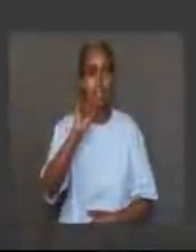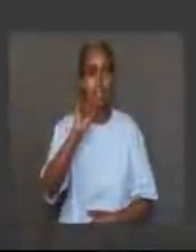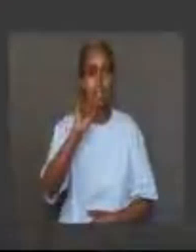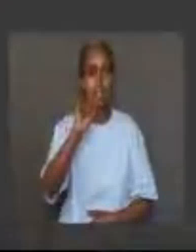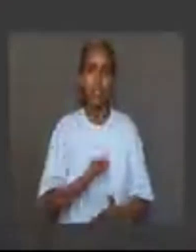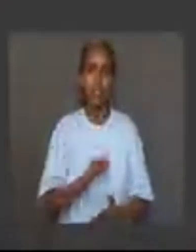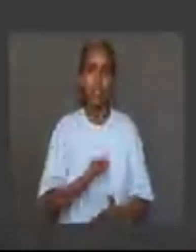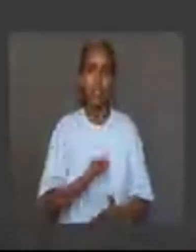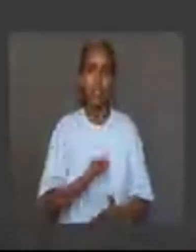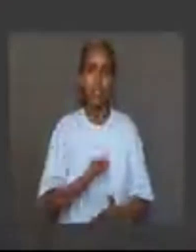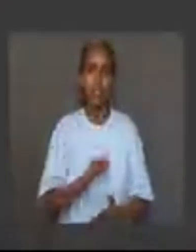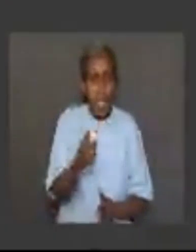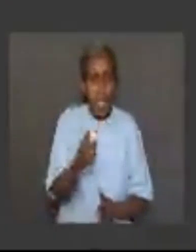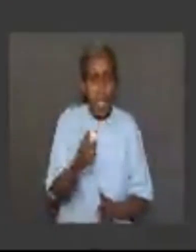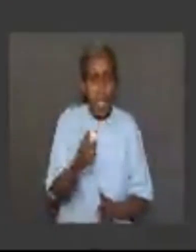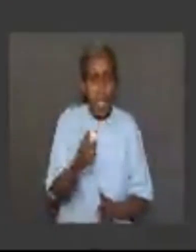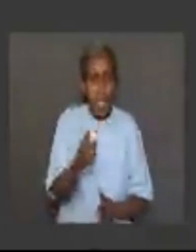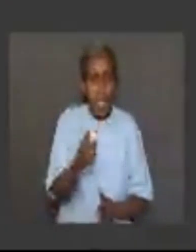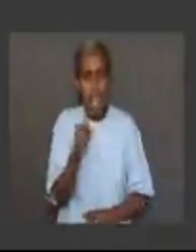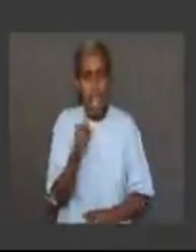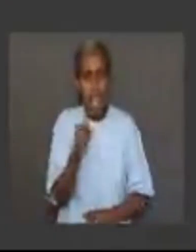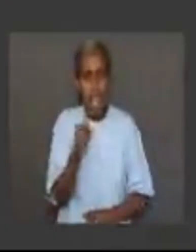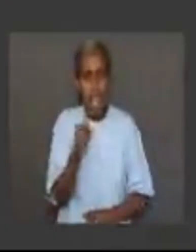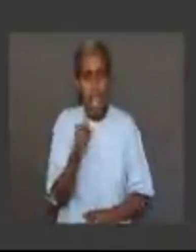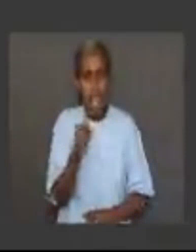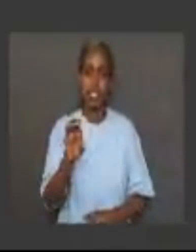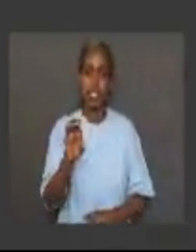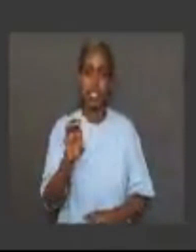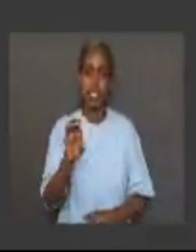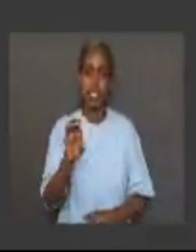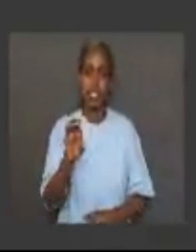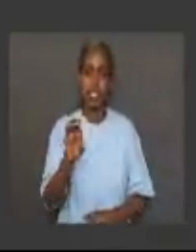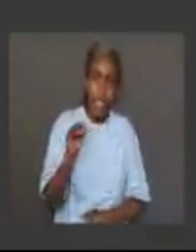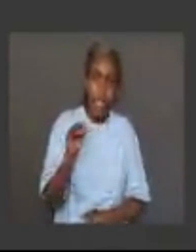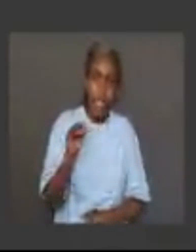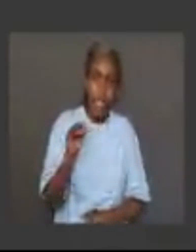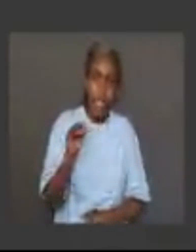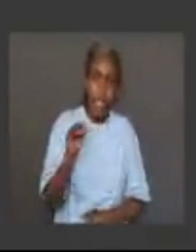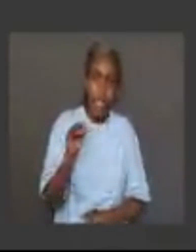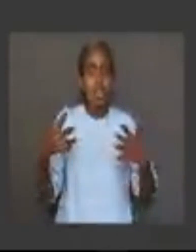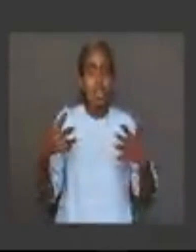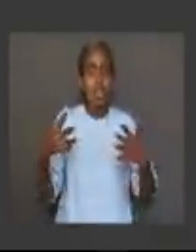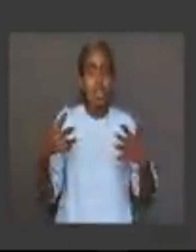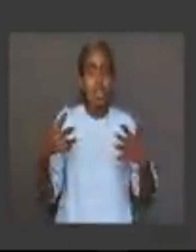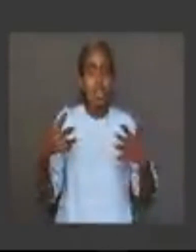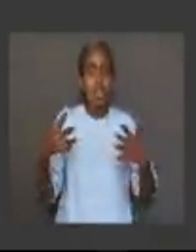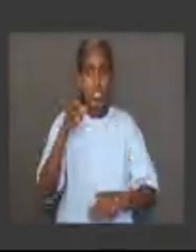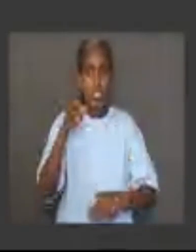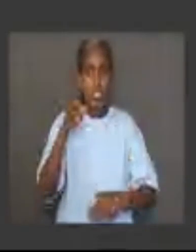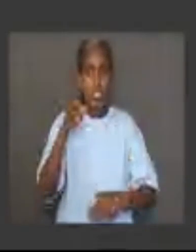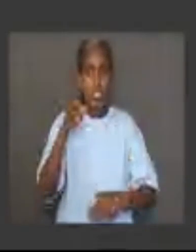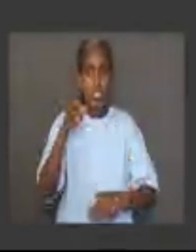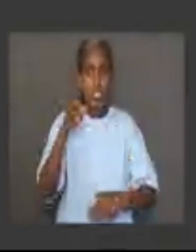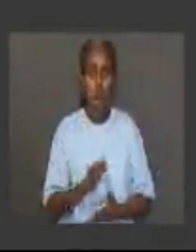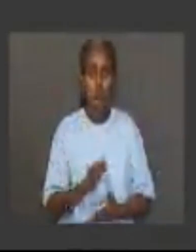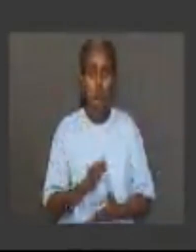For any sets A, B, and C, and the universal set